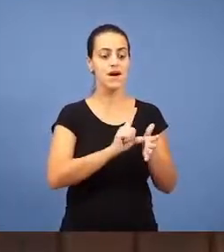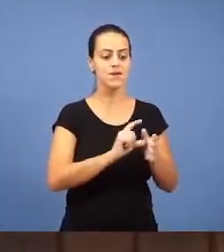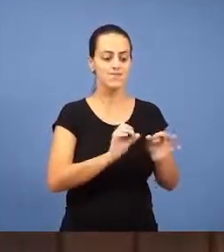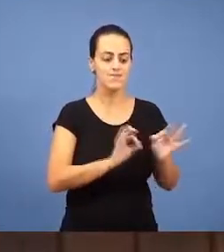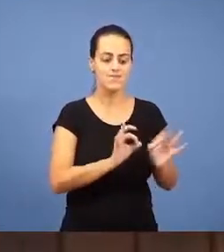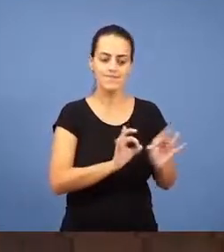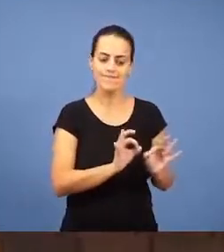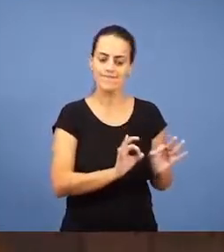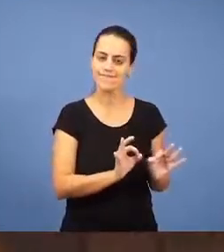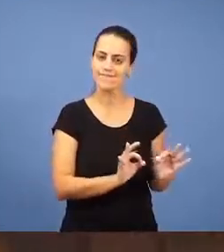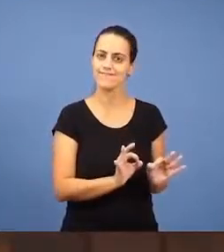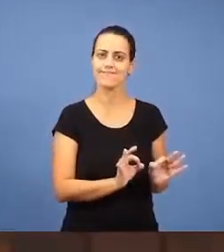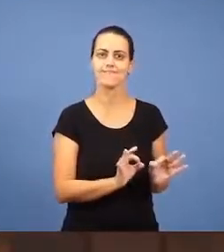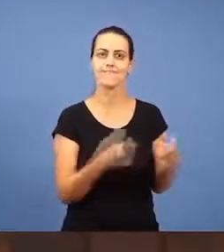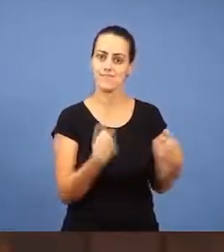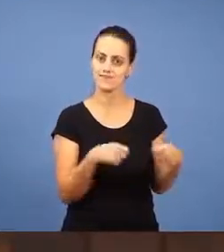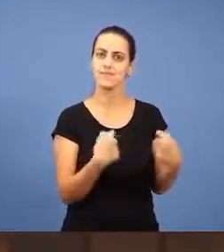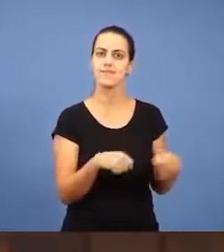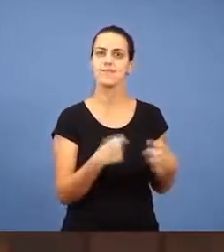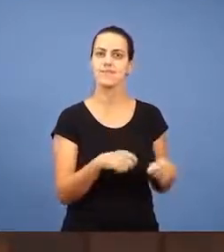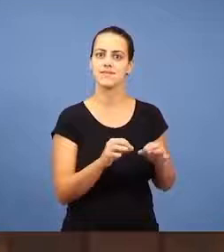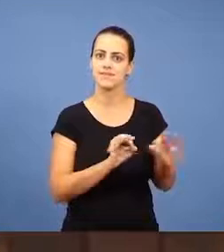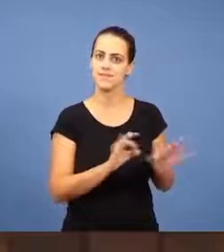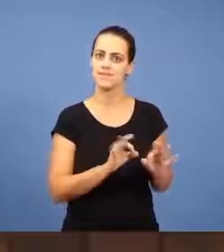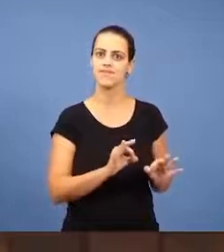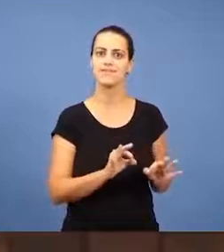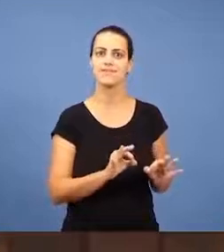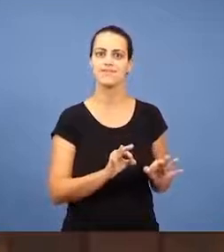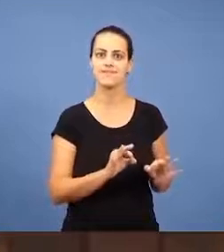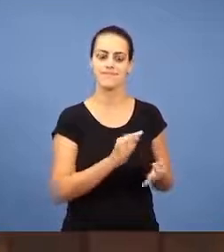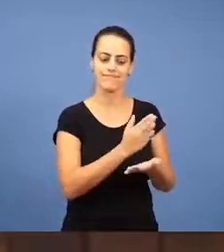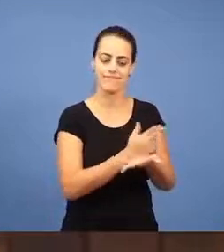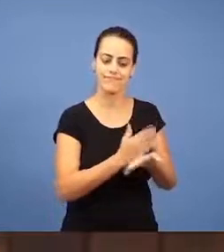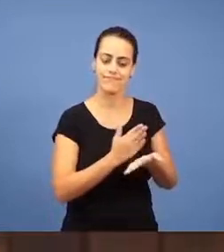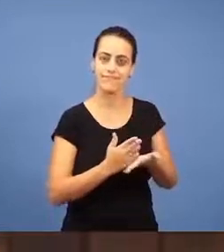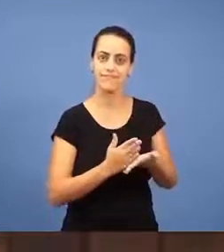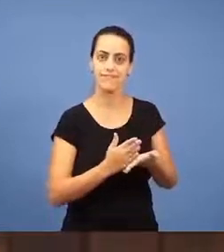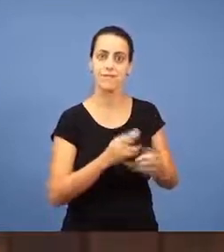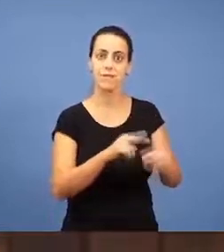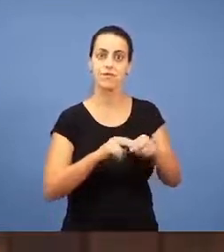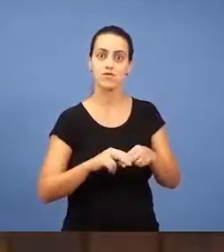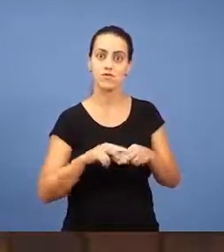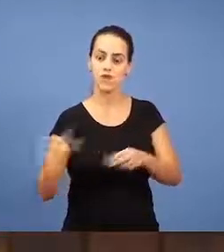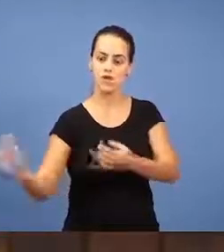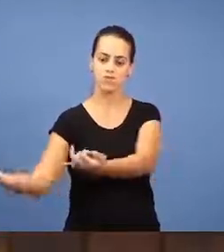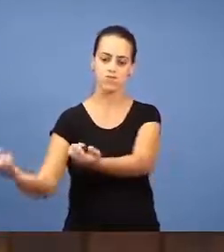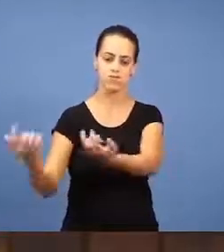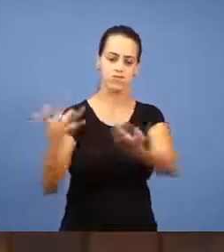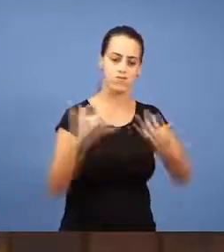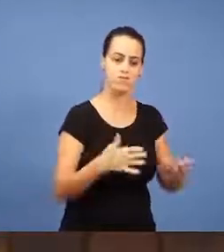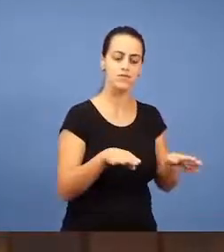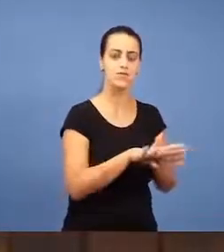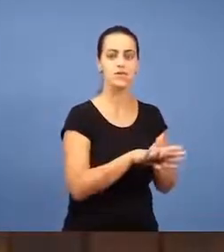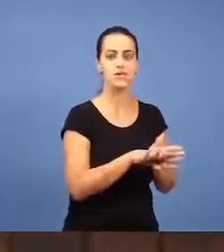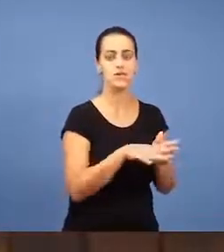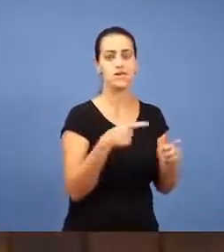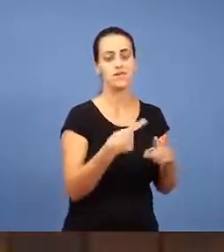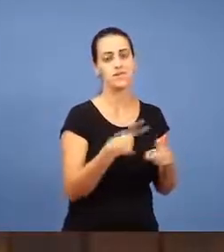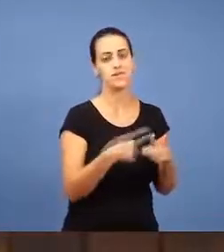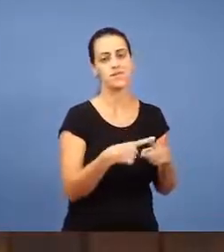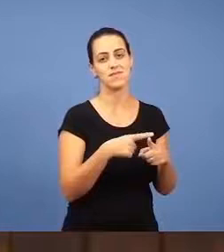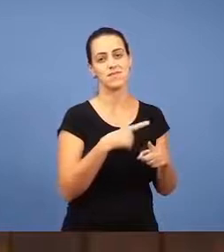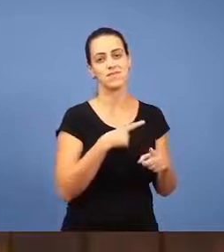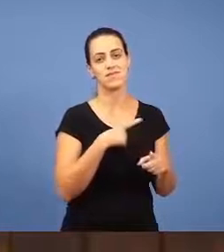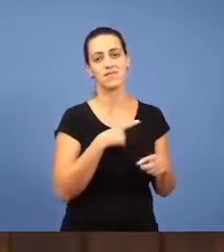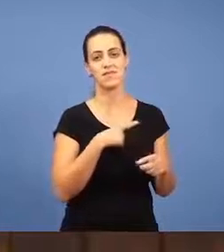need to organize your home. So we needed to organize the house in order to receive the ones that were going to come, because